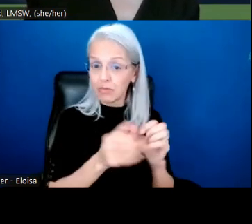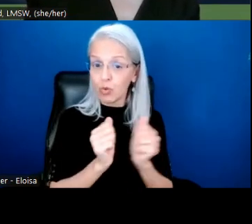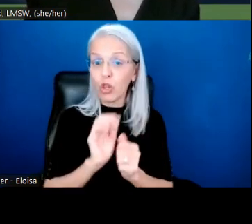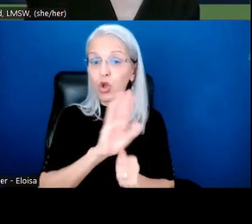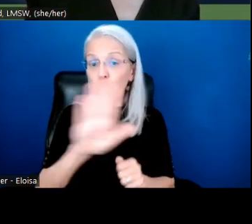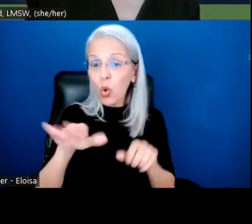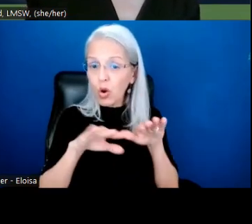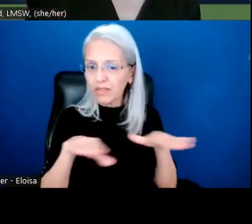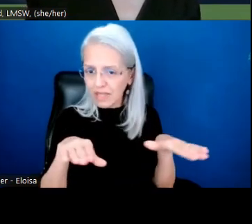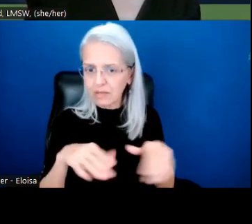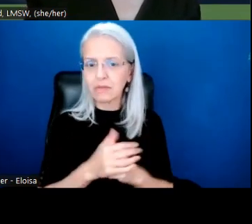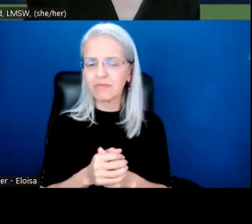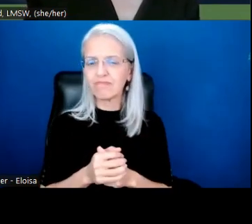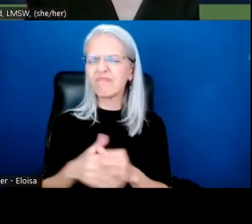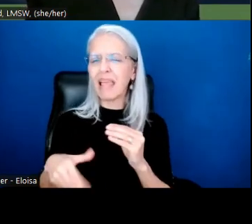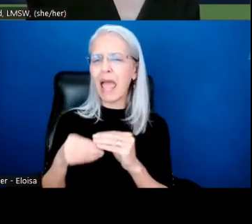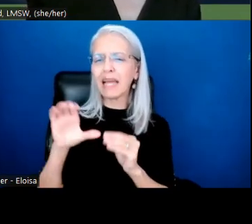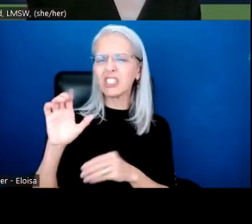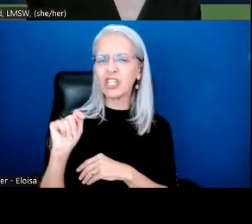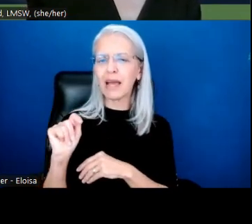Put those in the chat box.